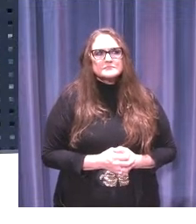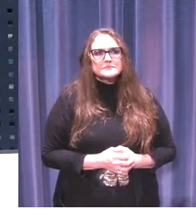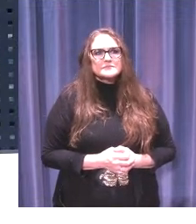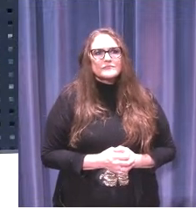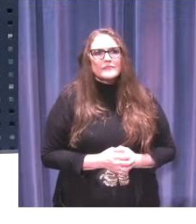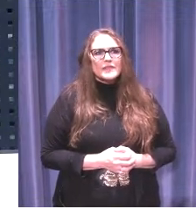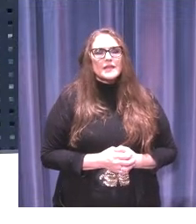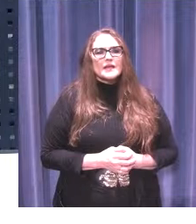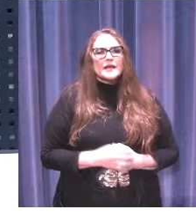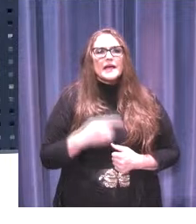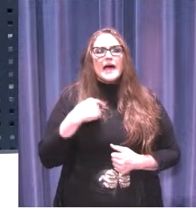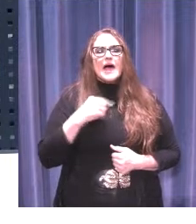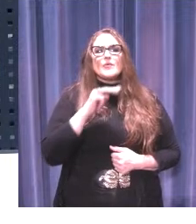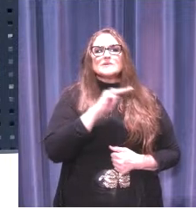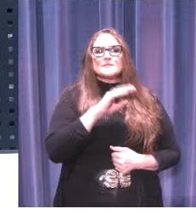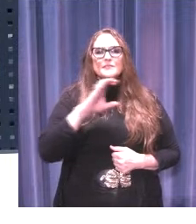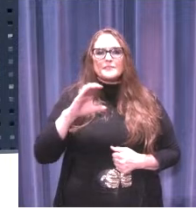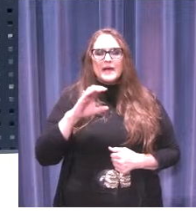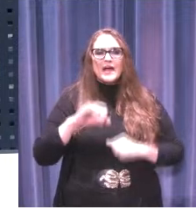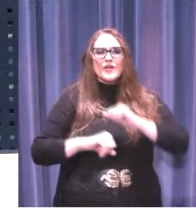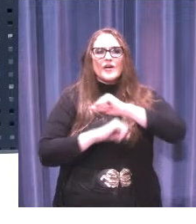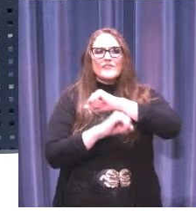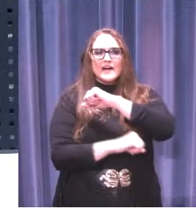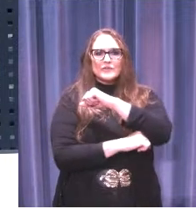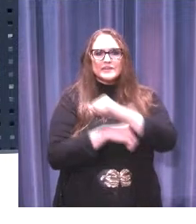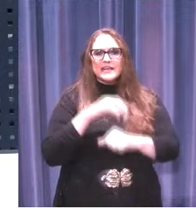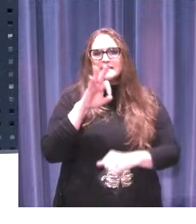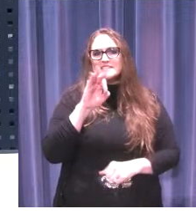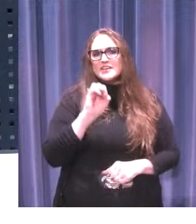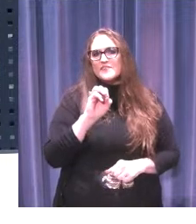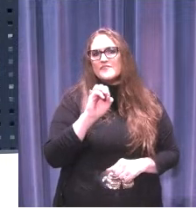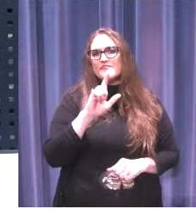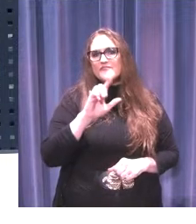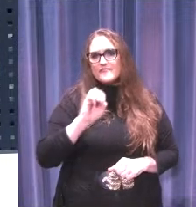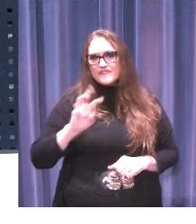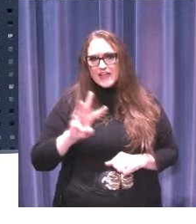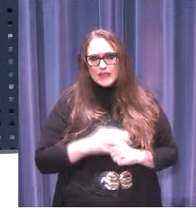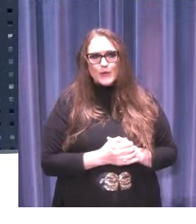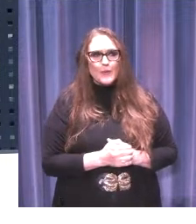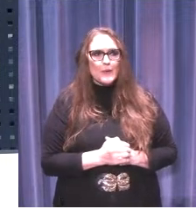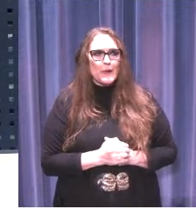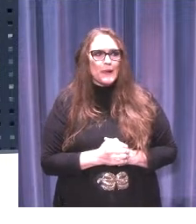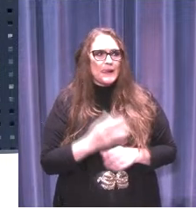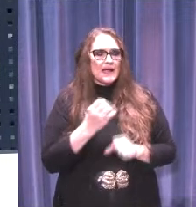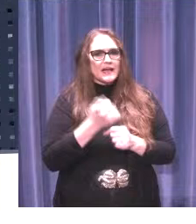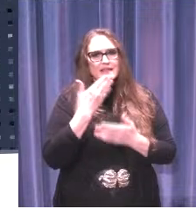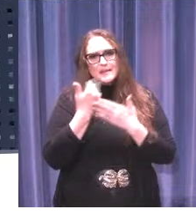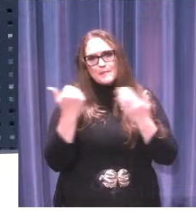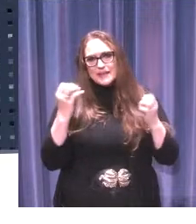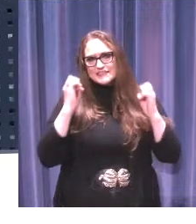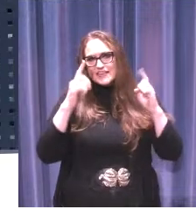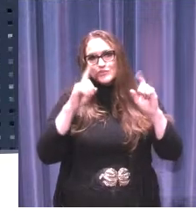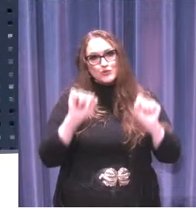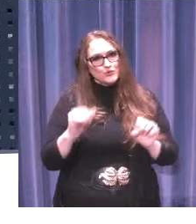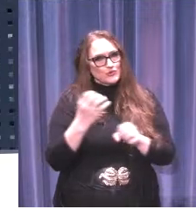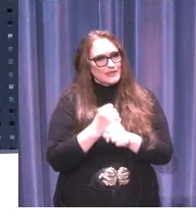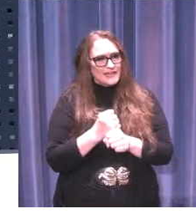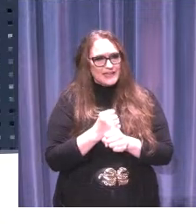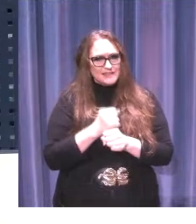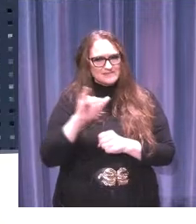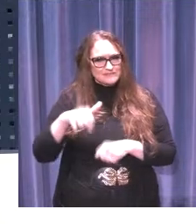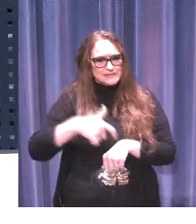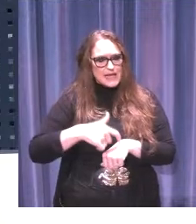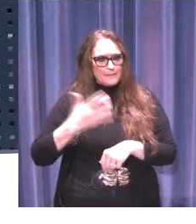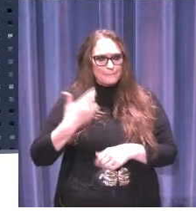I was a Mott Foundation fellow, and I got the best education you could get at the